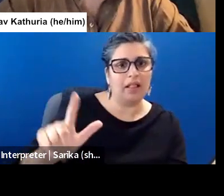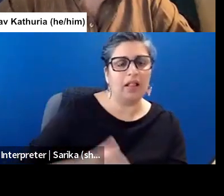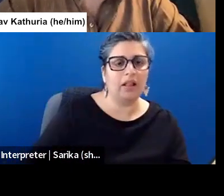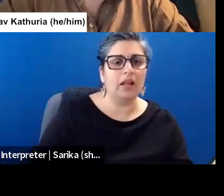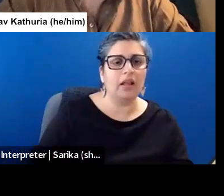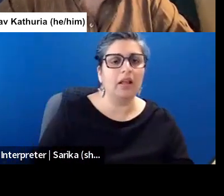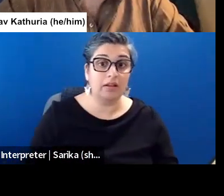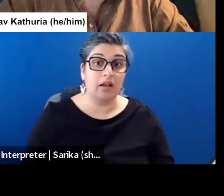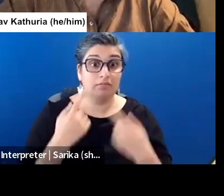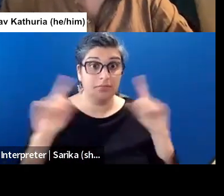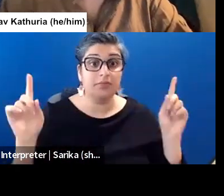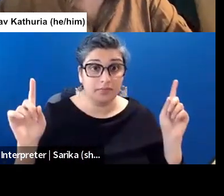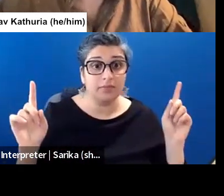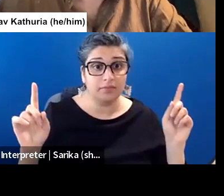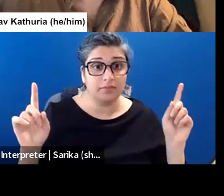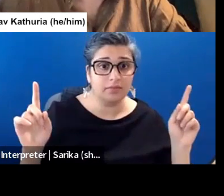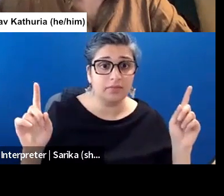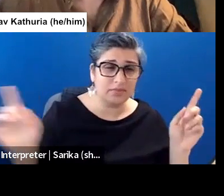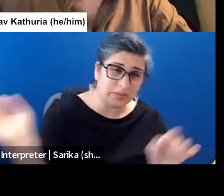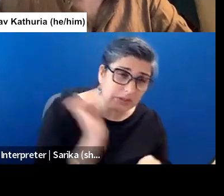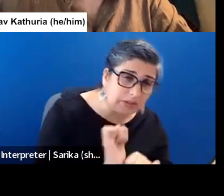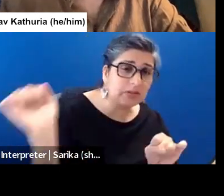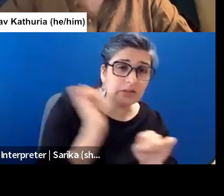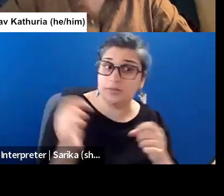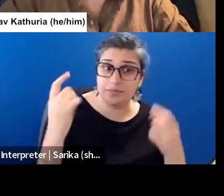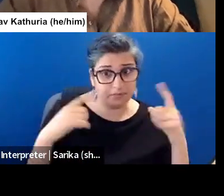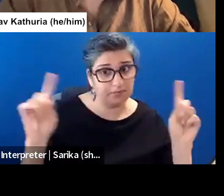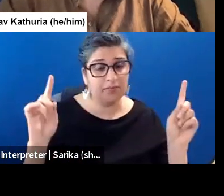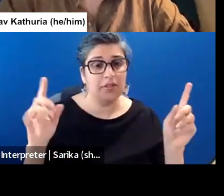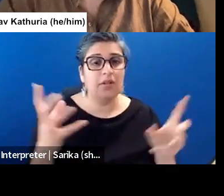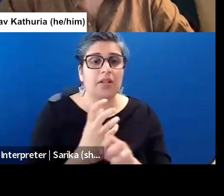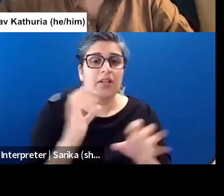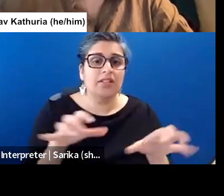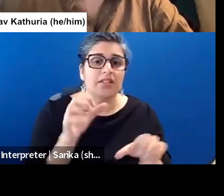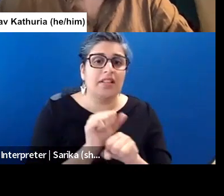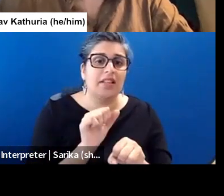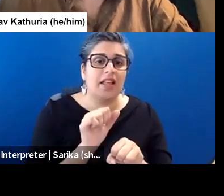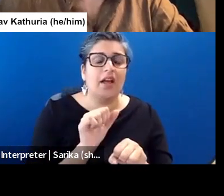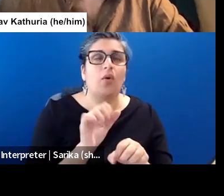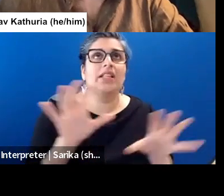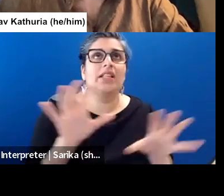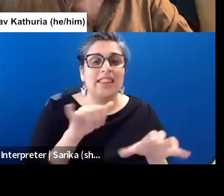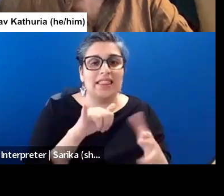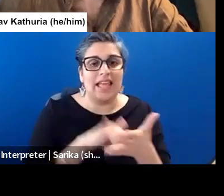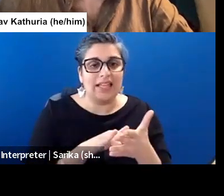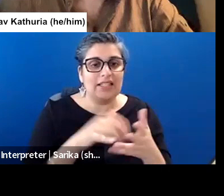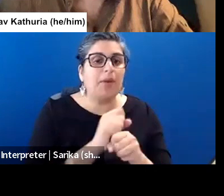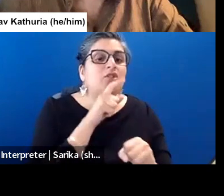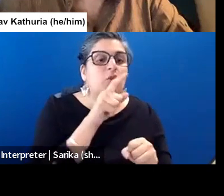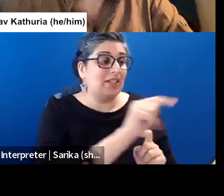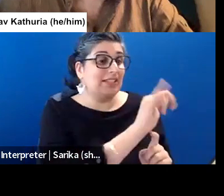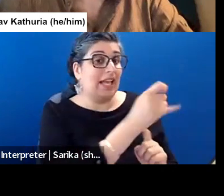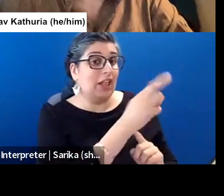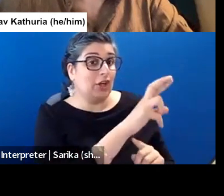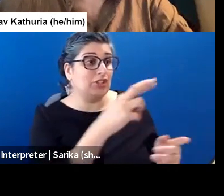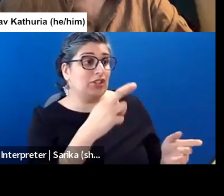And we did that work to make sure that what Taylar had referenced was